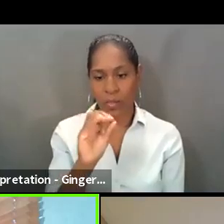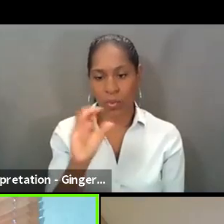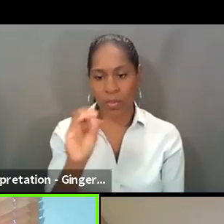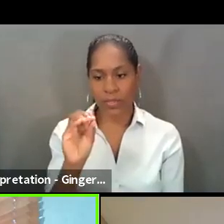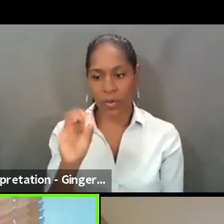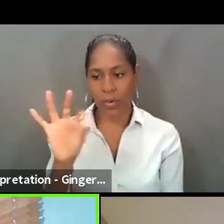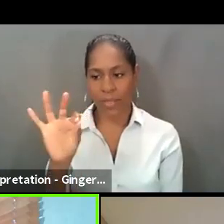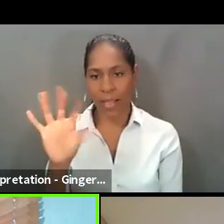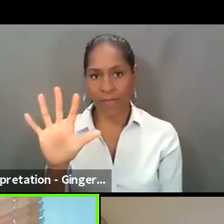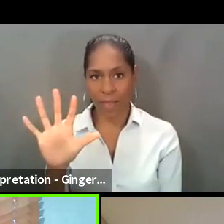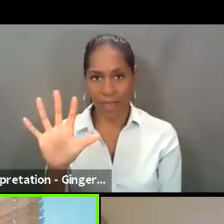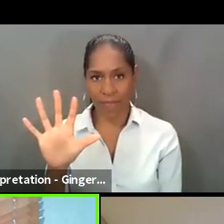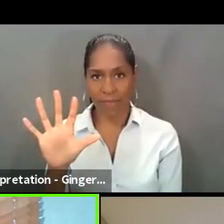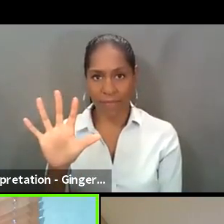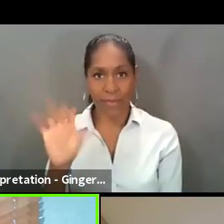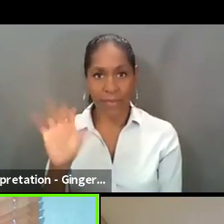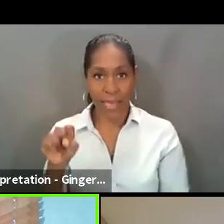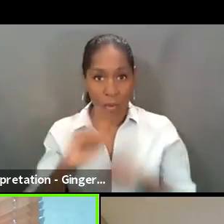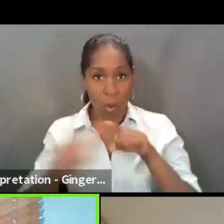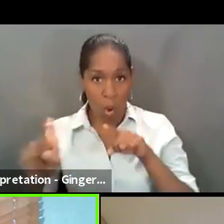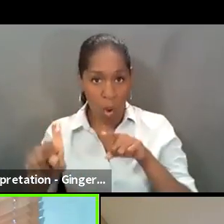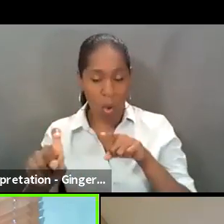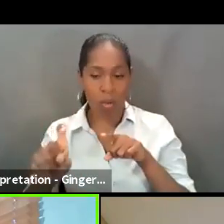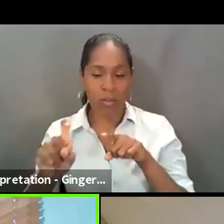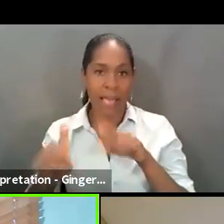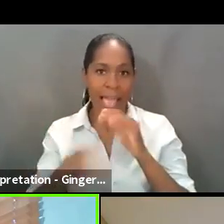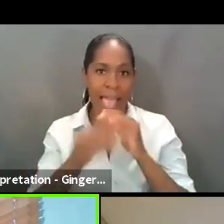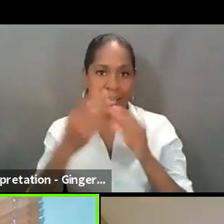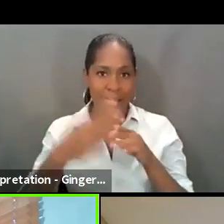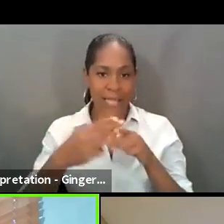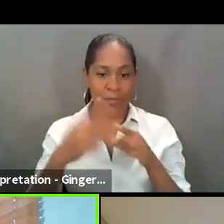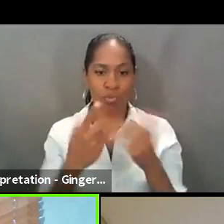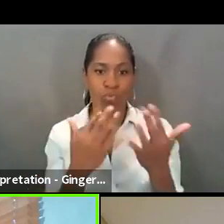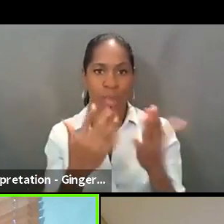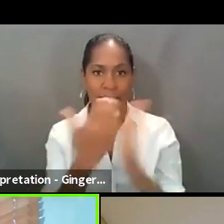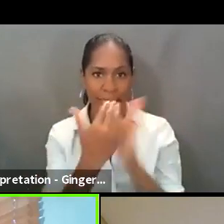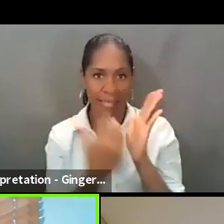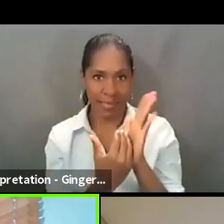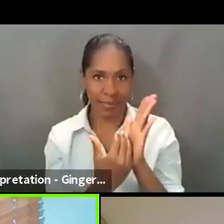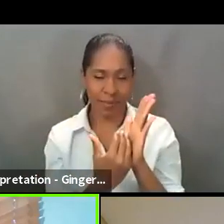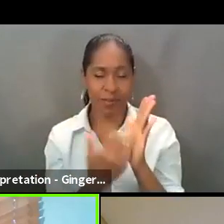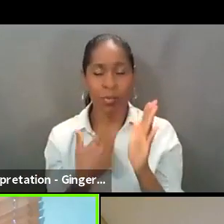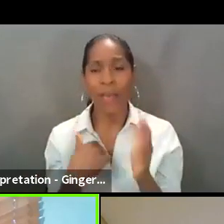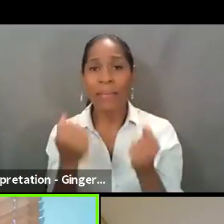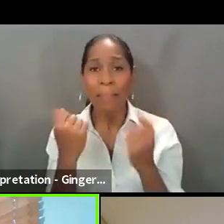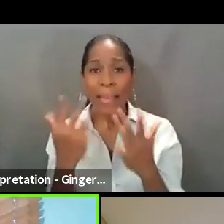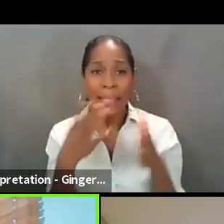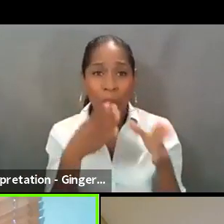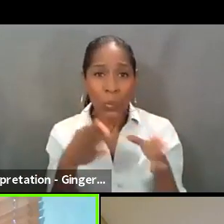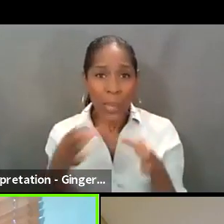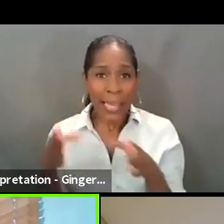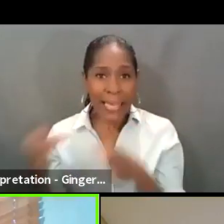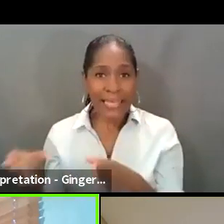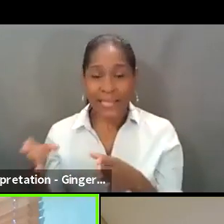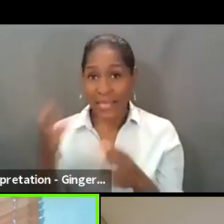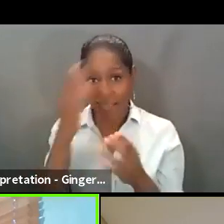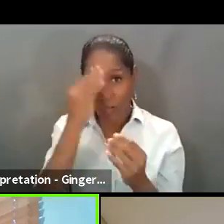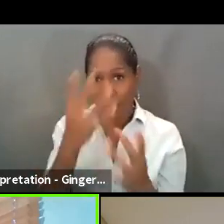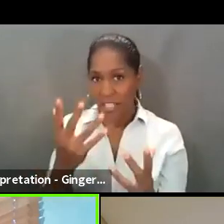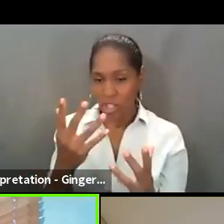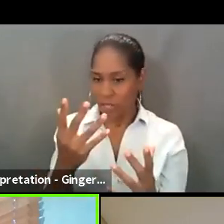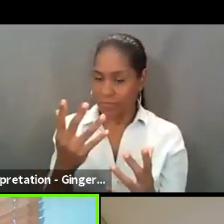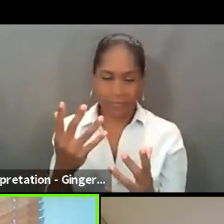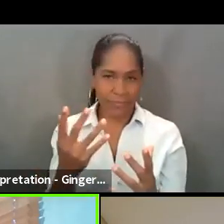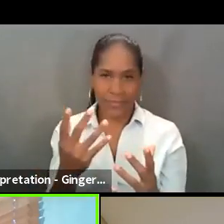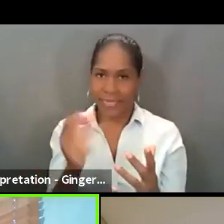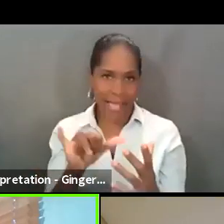828-419-0095. And then they can get into the wait list that way. So many different ways. Information is not the problem. I just think